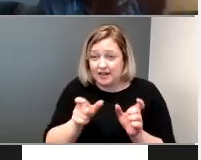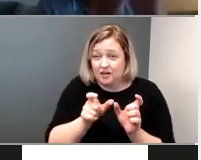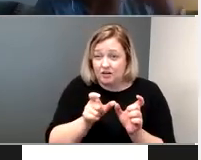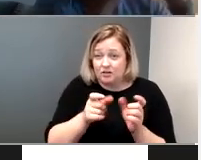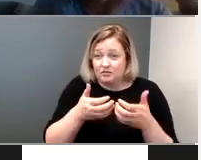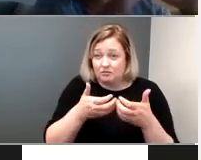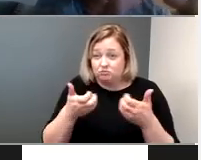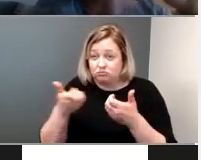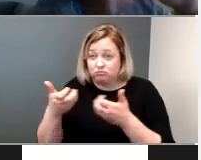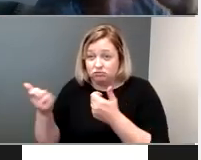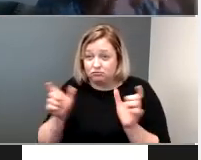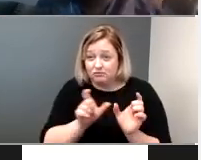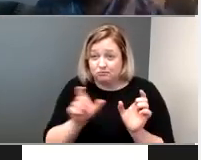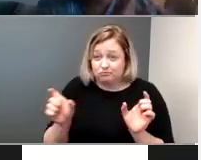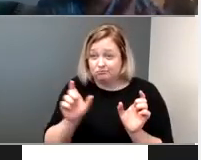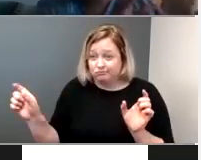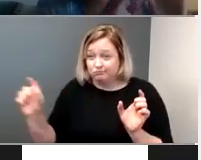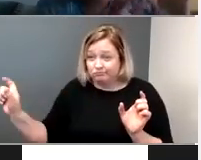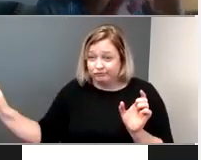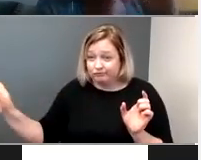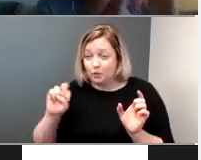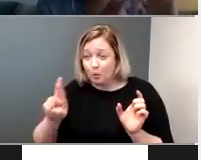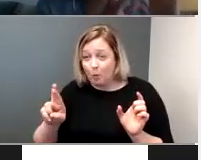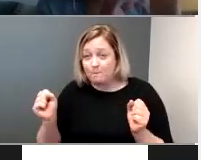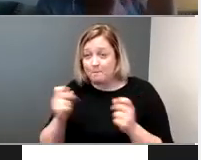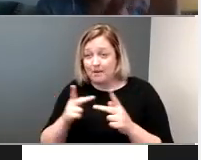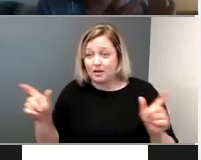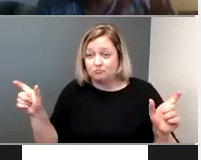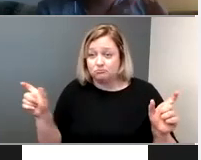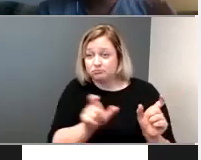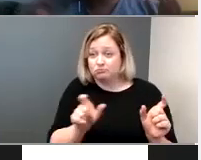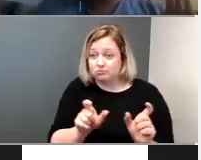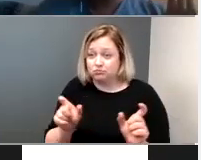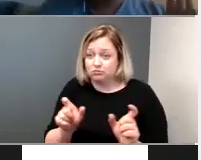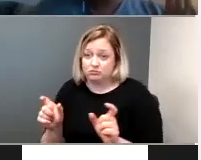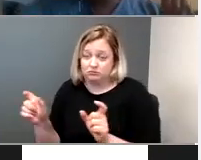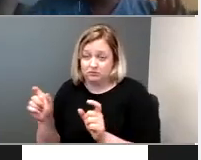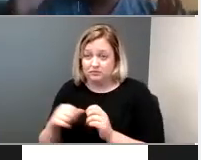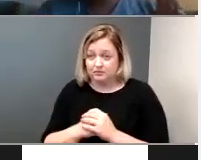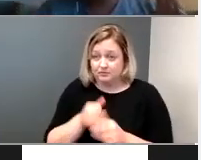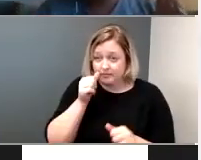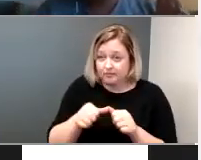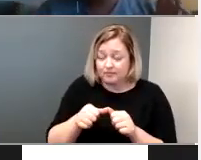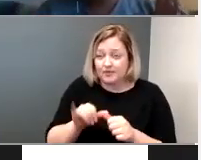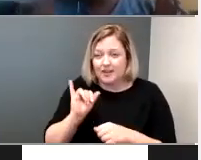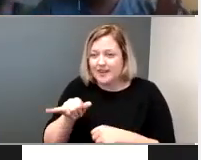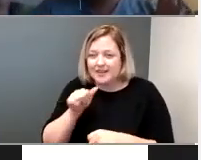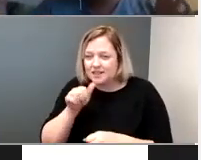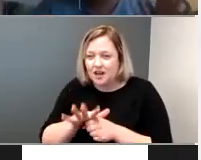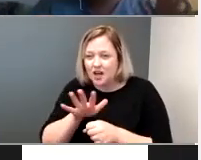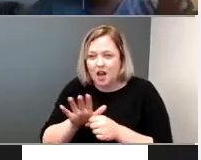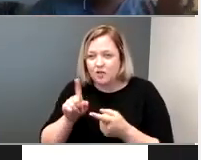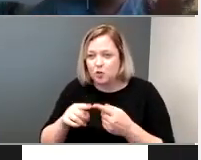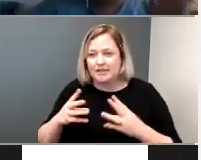is when you have free memory in some slot, but that slot is not enough to accept or allocate a